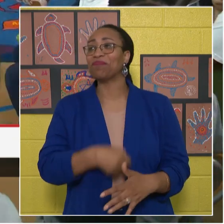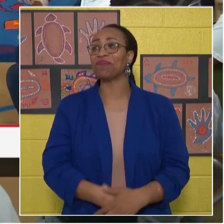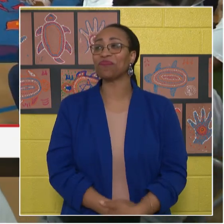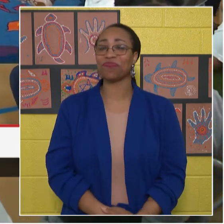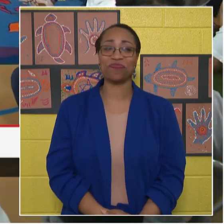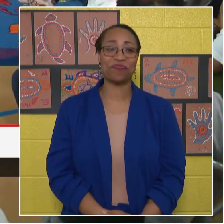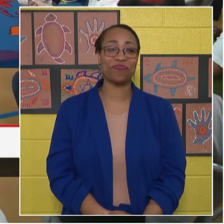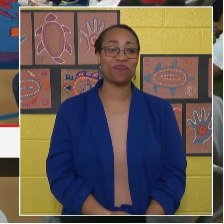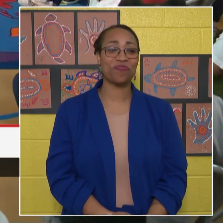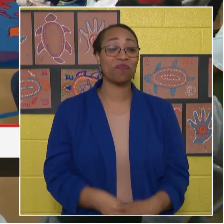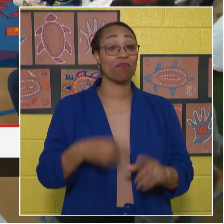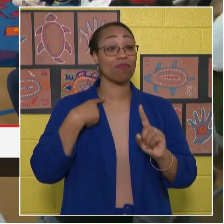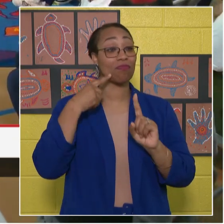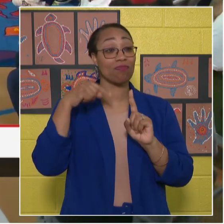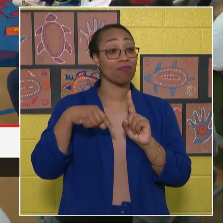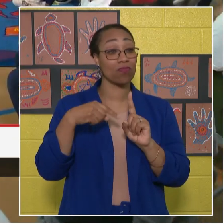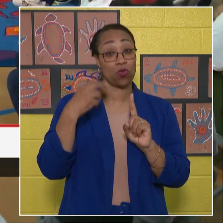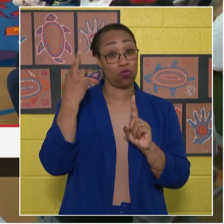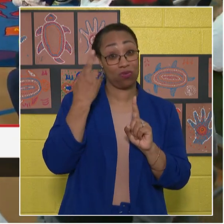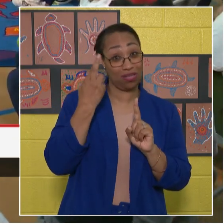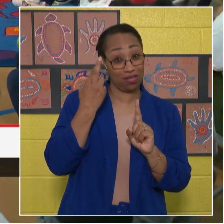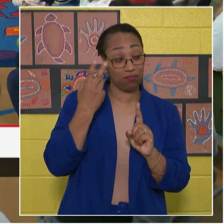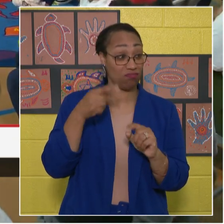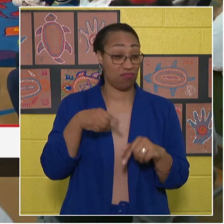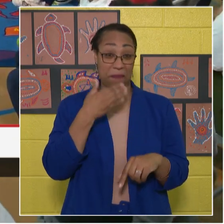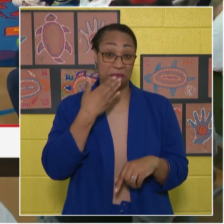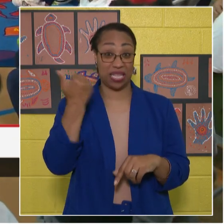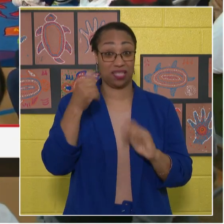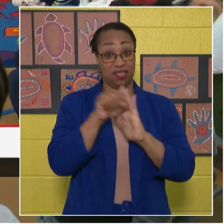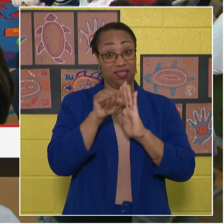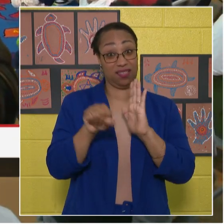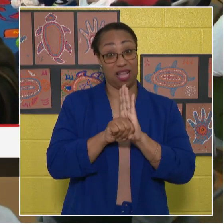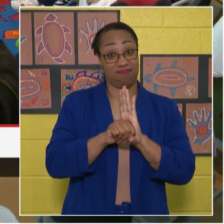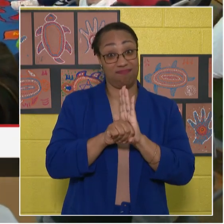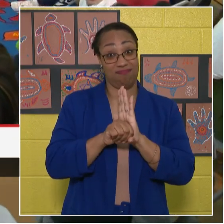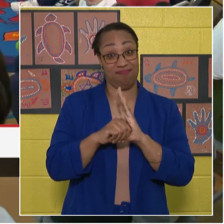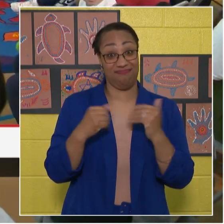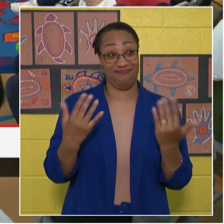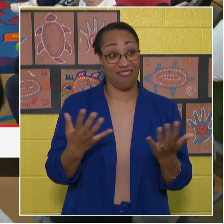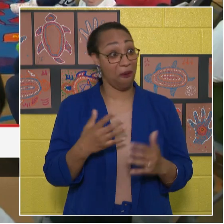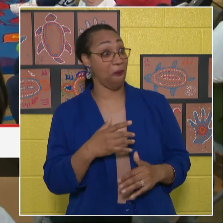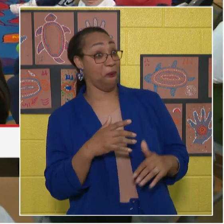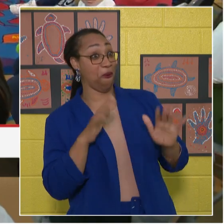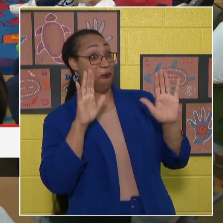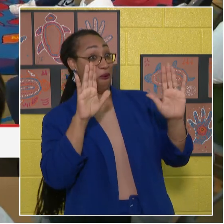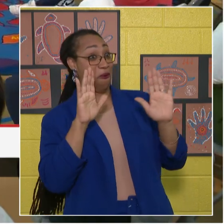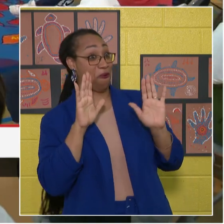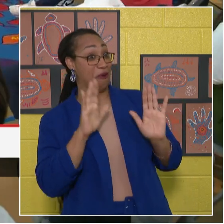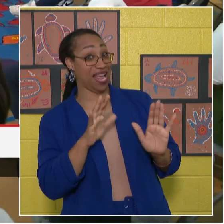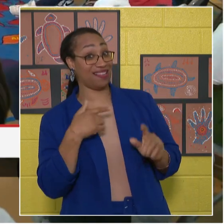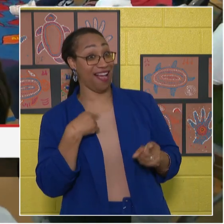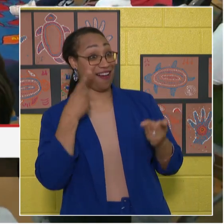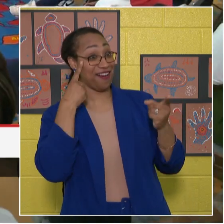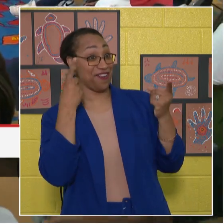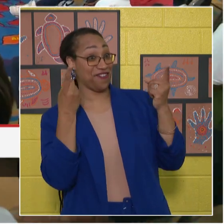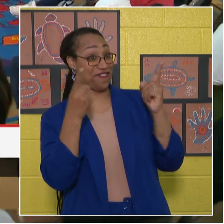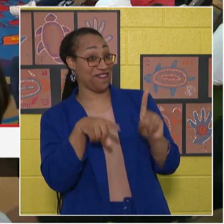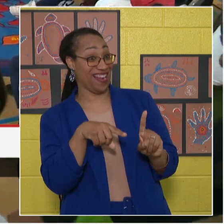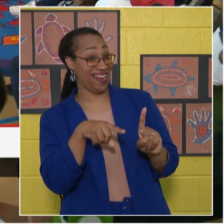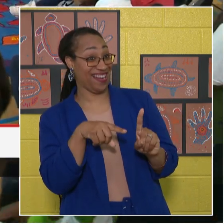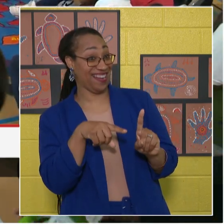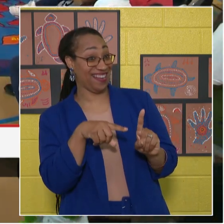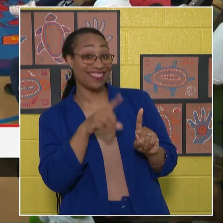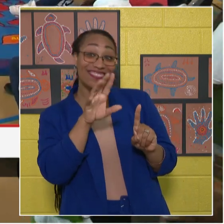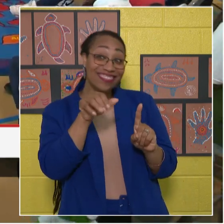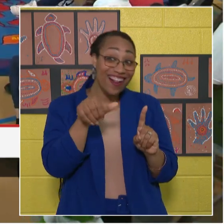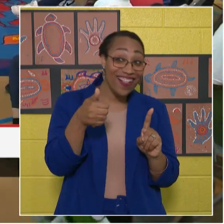it's the best state. Well, I agree. Who wants to add? Who wants to add to that? Yes.